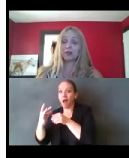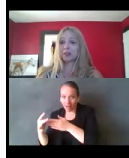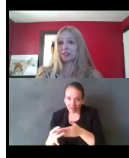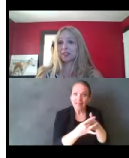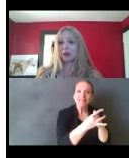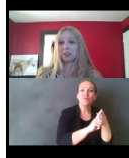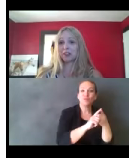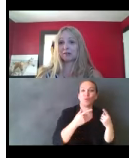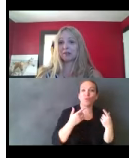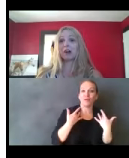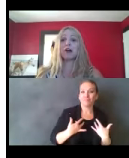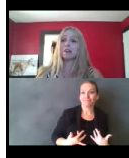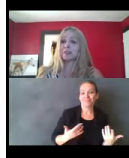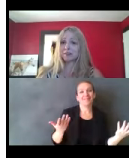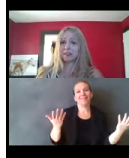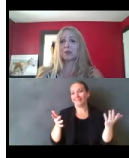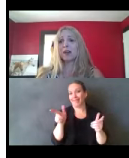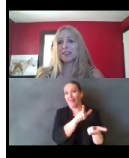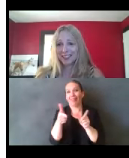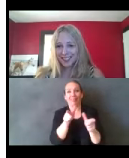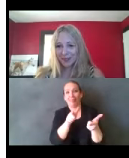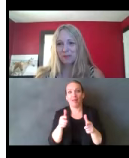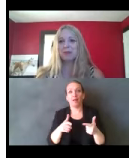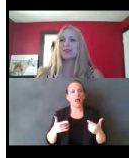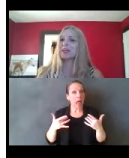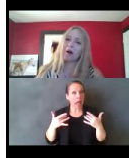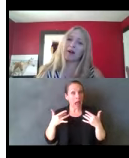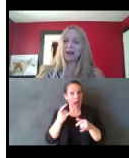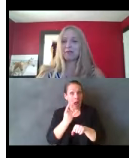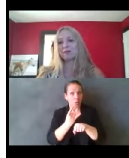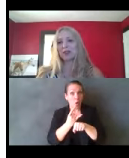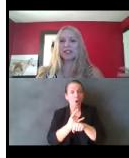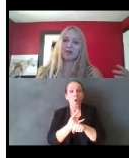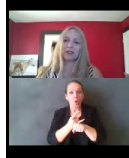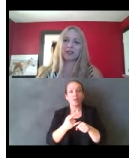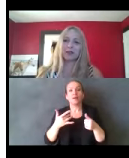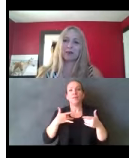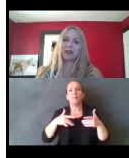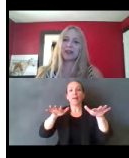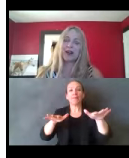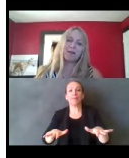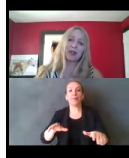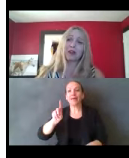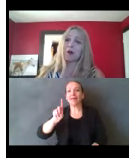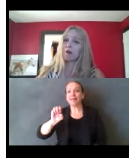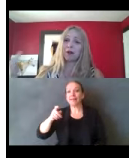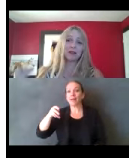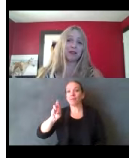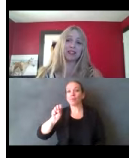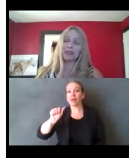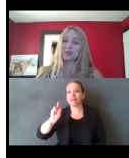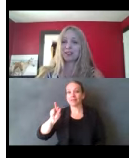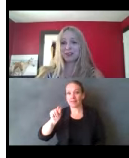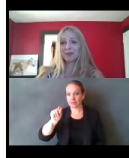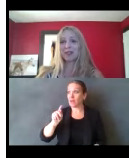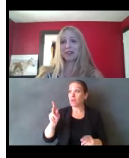using those lead to depression. Alcohol is a depressant. Many people say, oh, I have some drinks, I feel a little bit better. But the overall